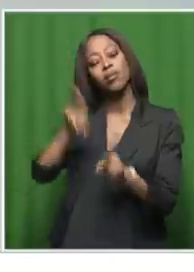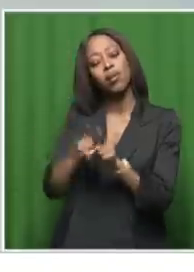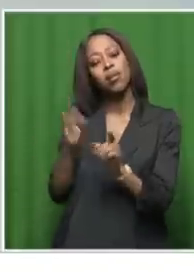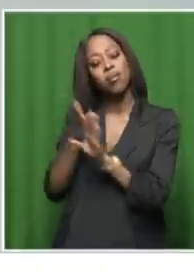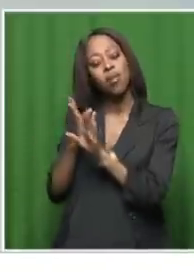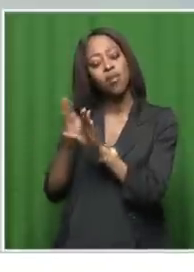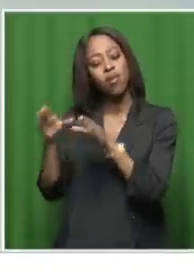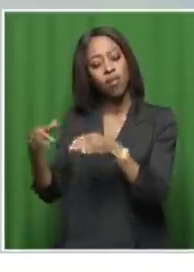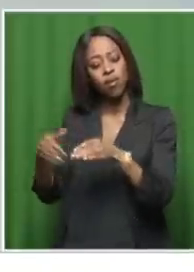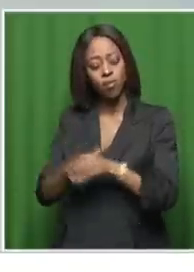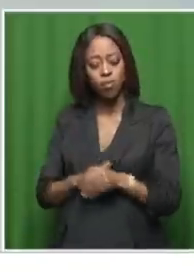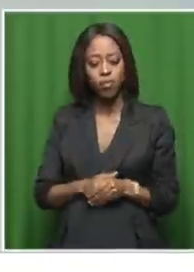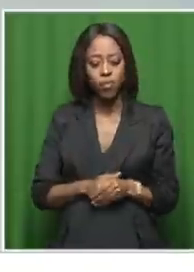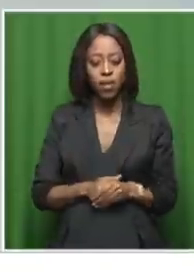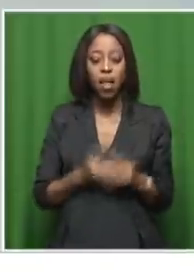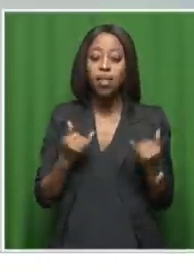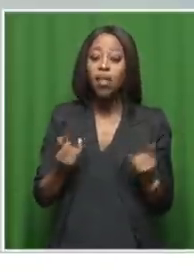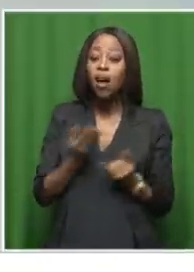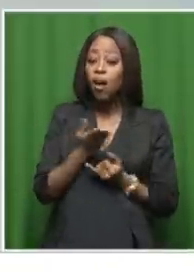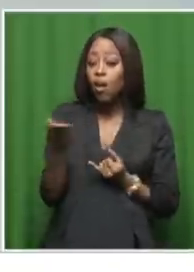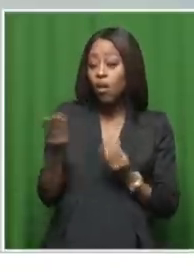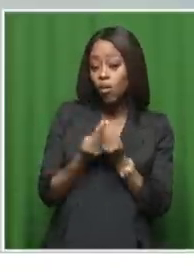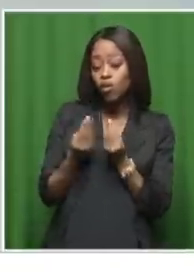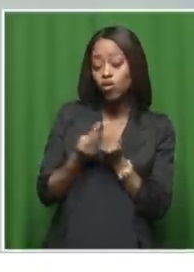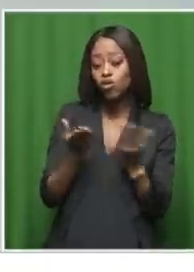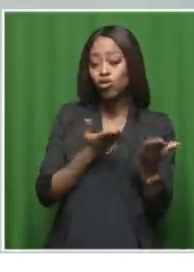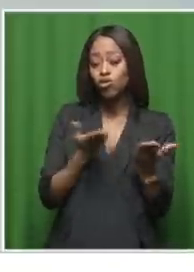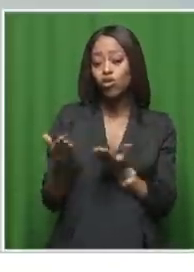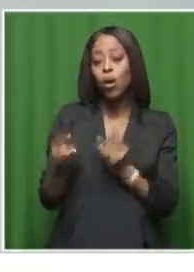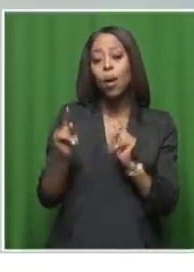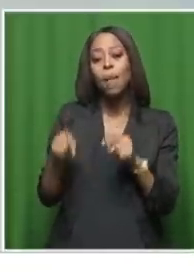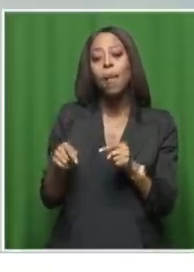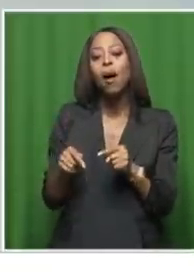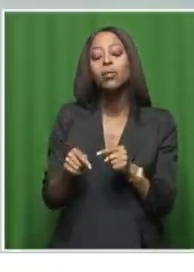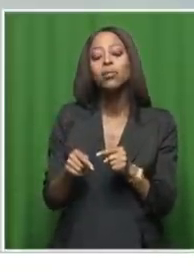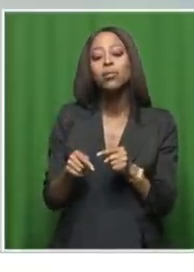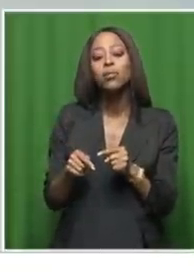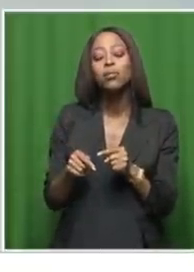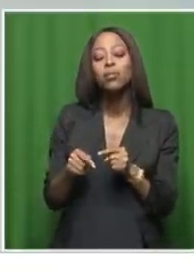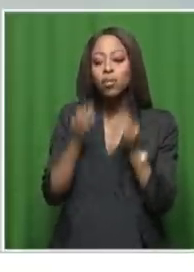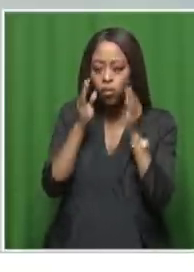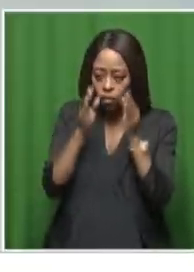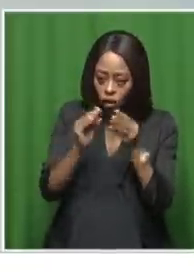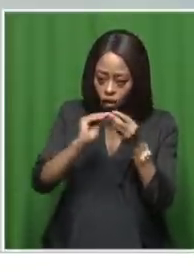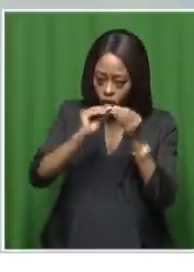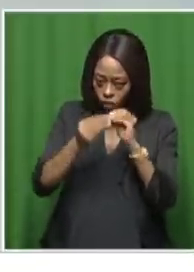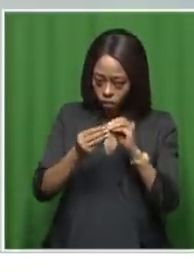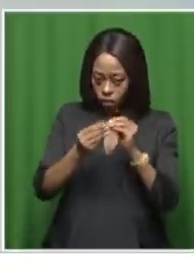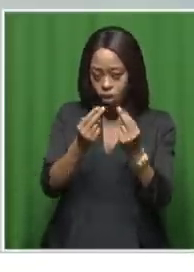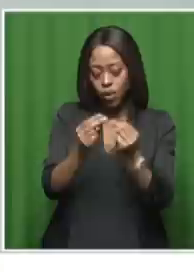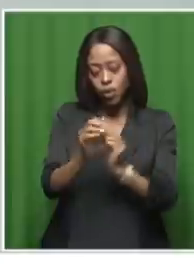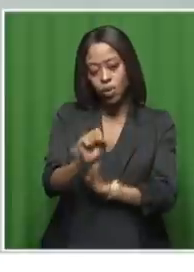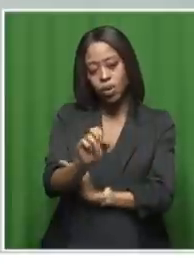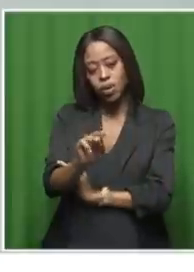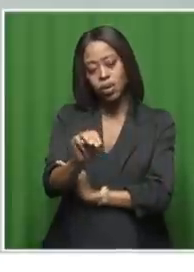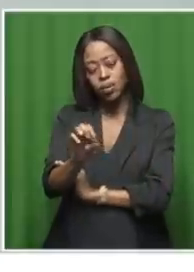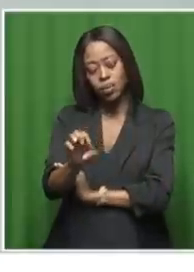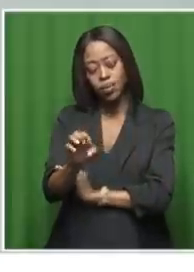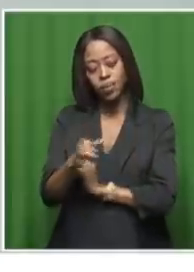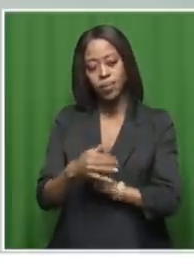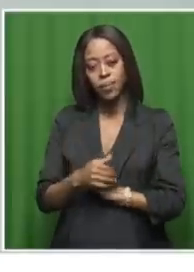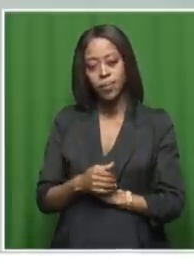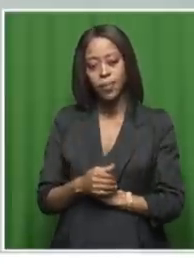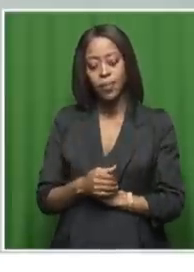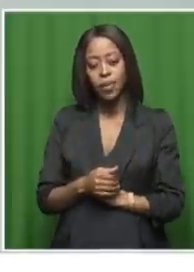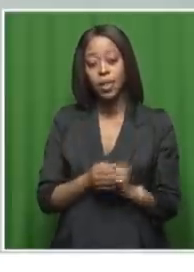that we're working in. And this also must therefore be able to talk to the creation of the new SMMEs that we're talking about.